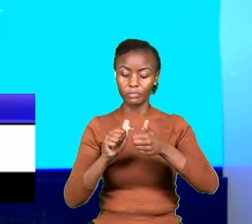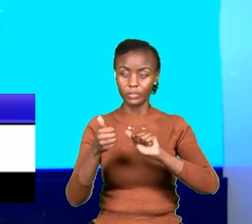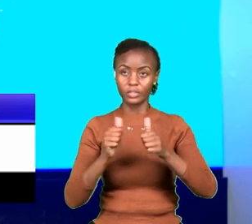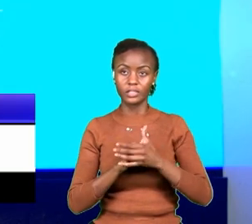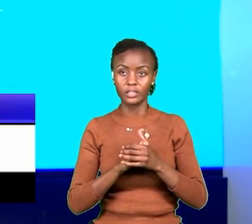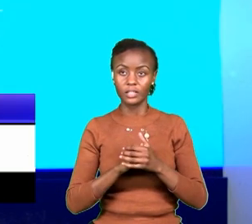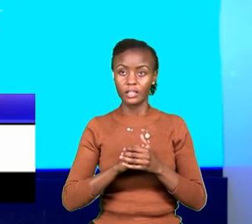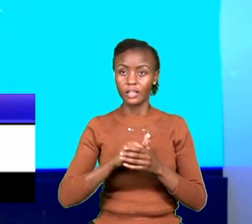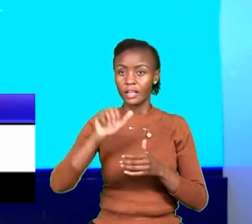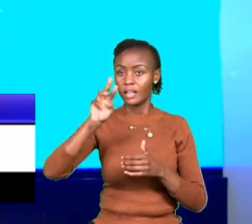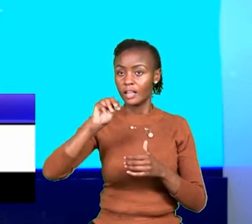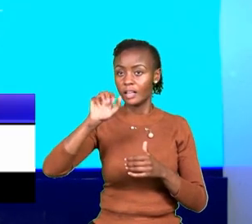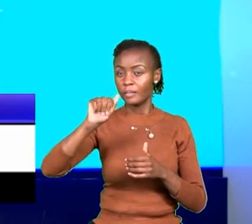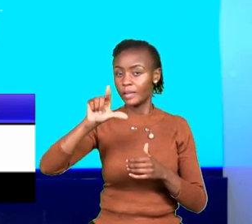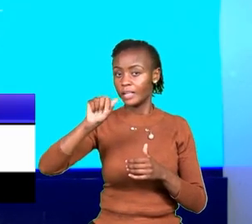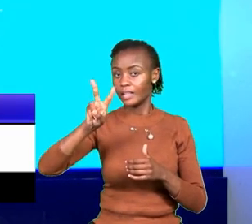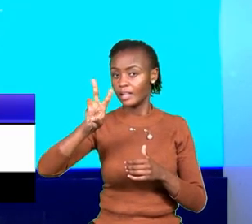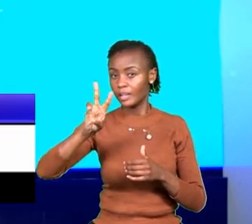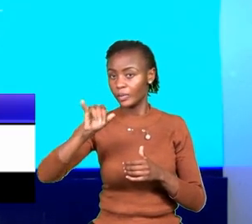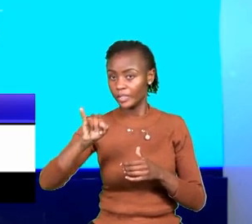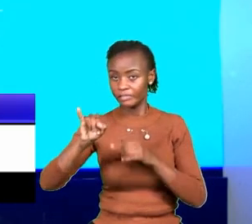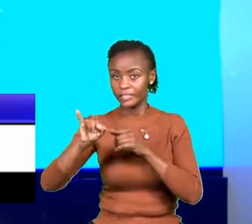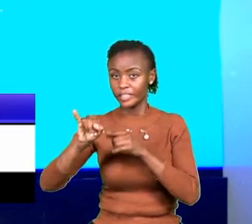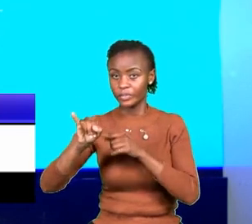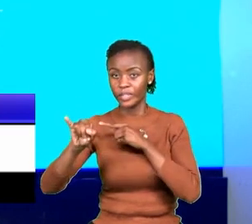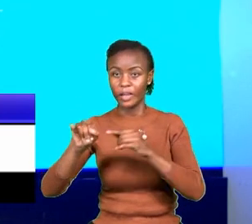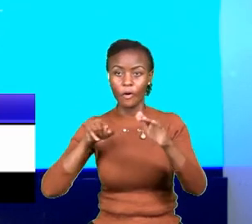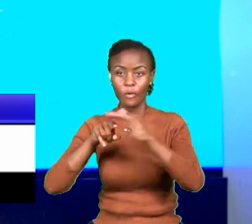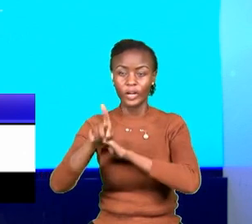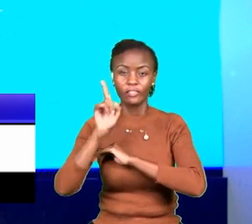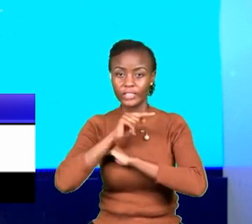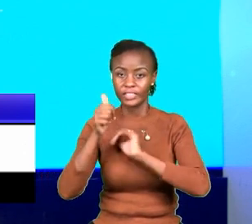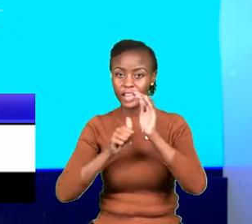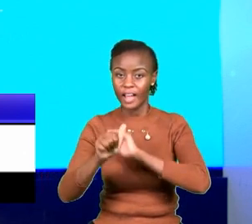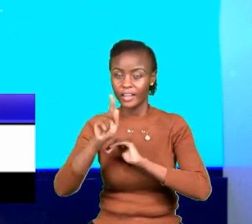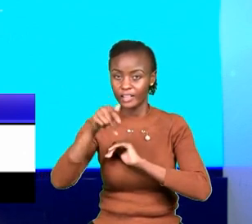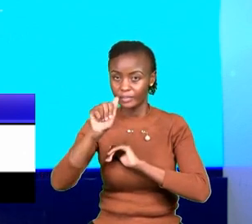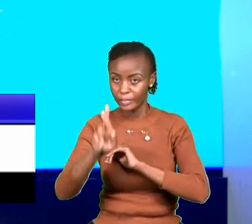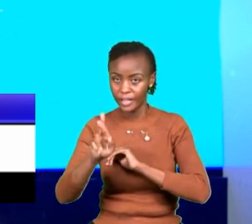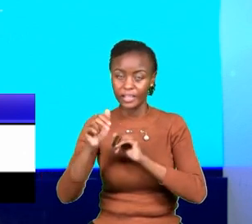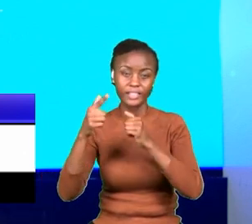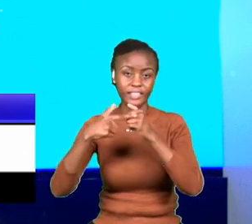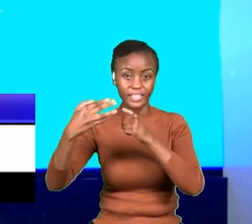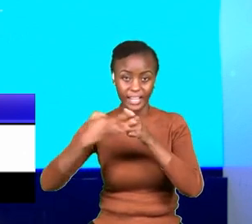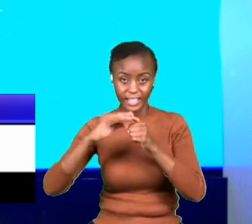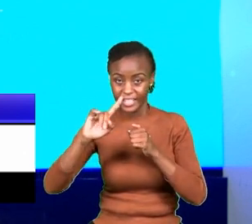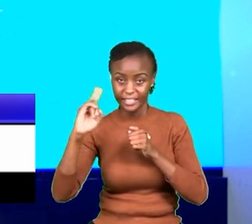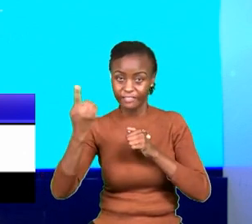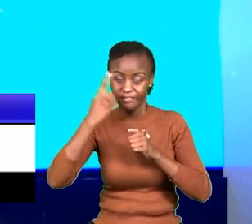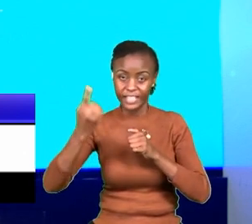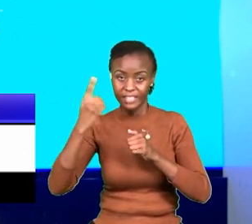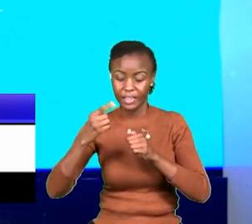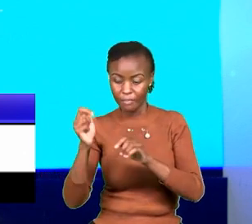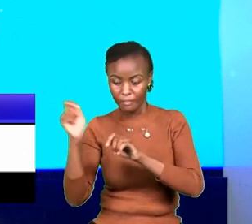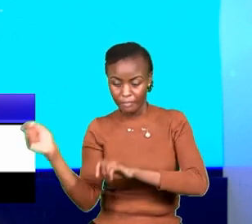Leading Malawian pro Paul Chidale shot an impressive round of four under par 68 to grab a first round lead of the Safari